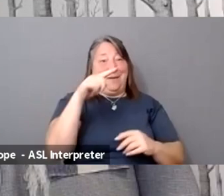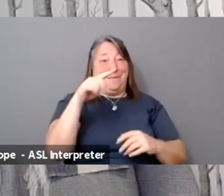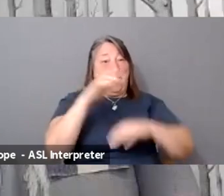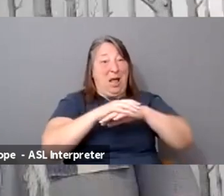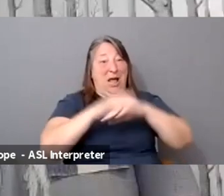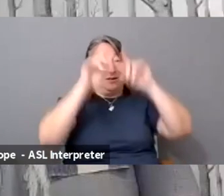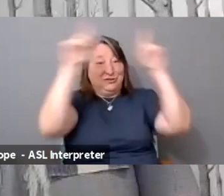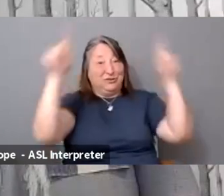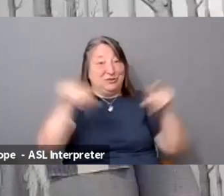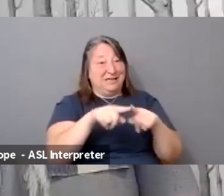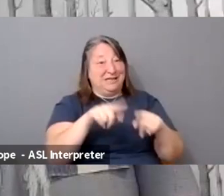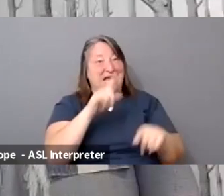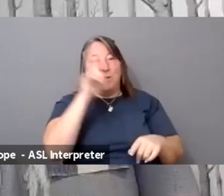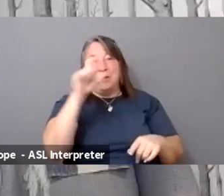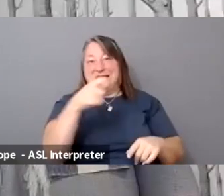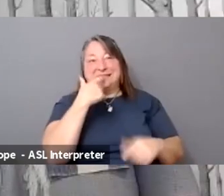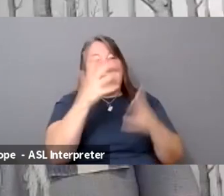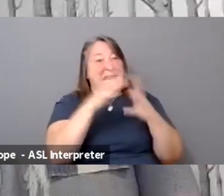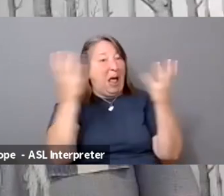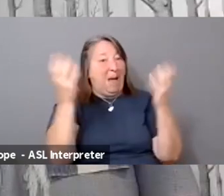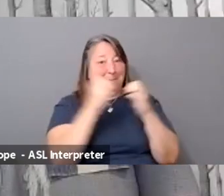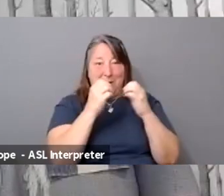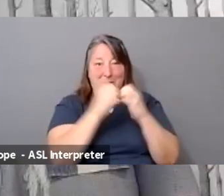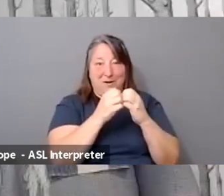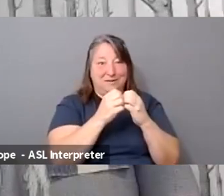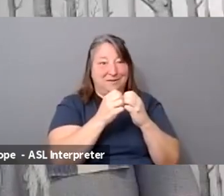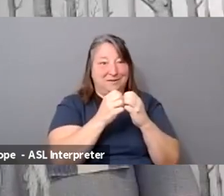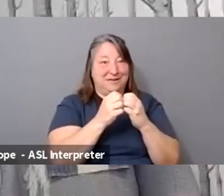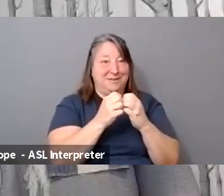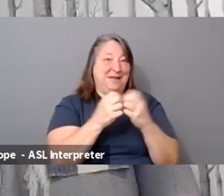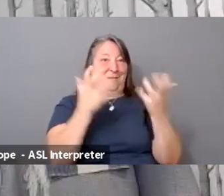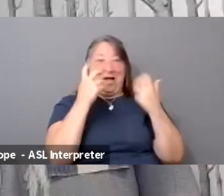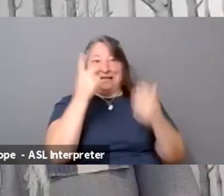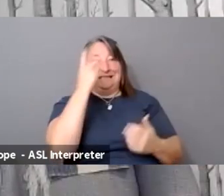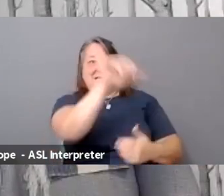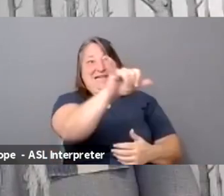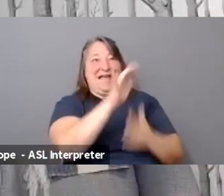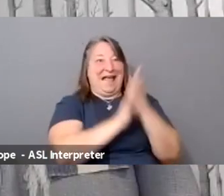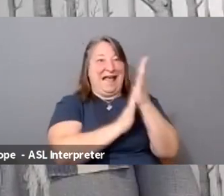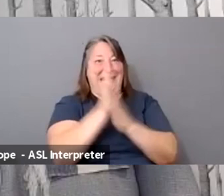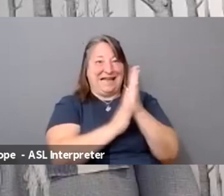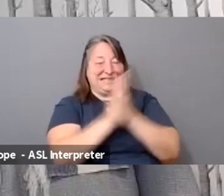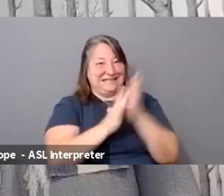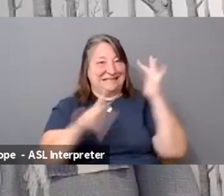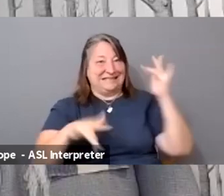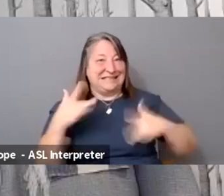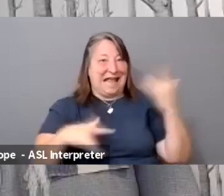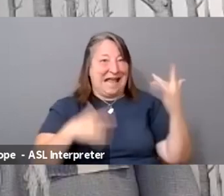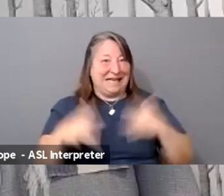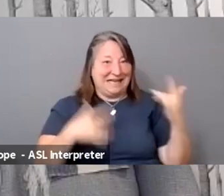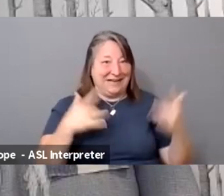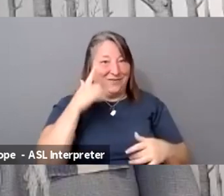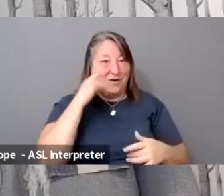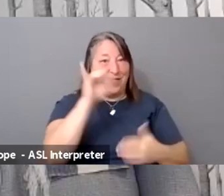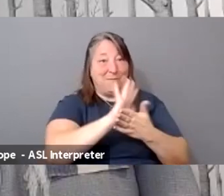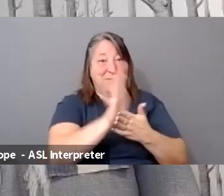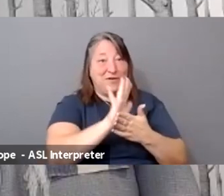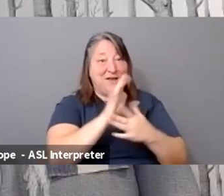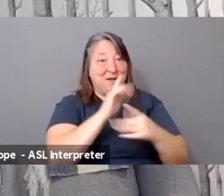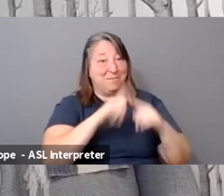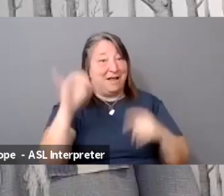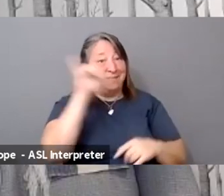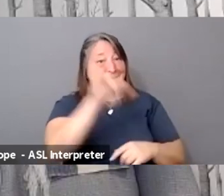need to say much more about it, because who wouldn't want to see that? I think that just gets you going. But it is a genre that's kind